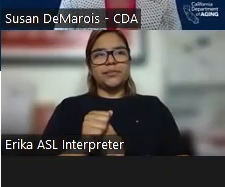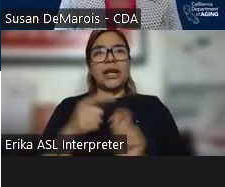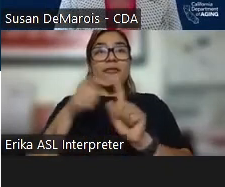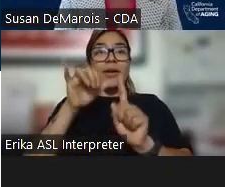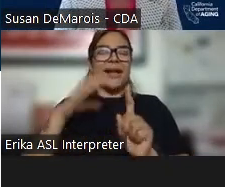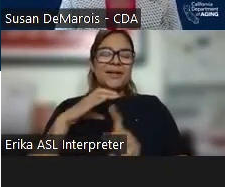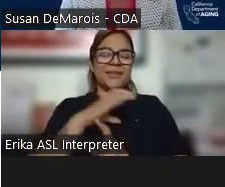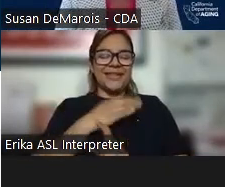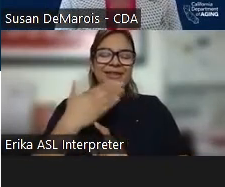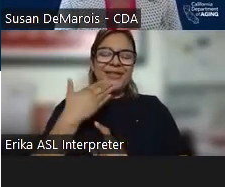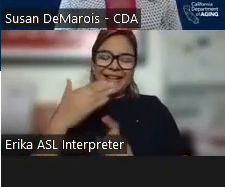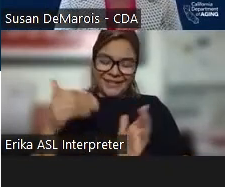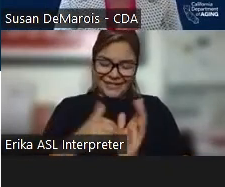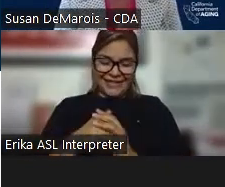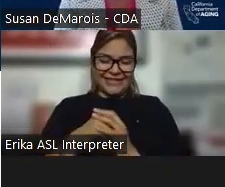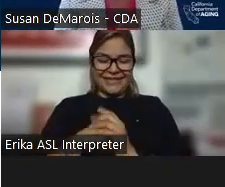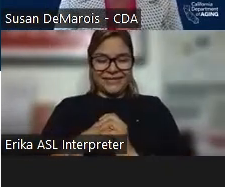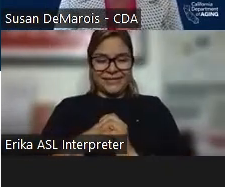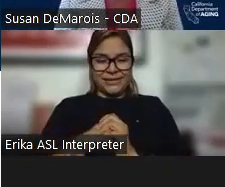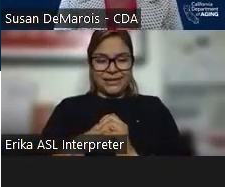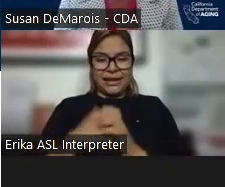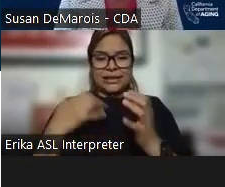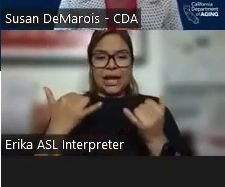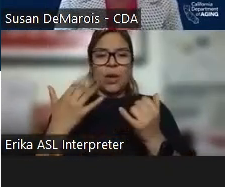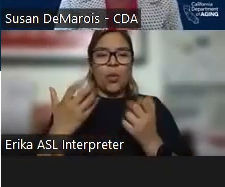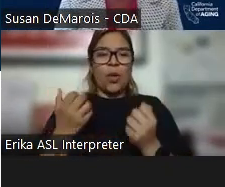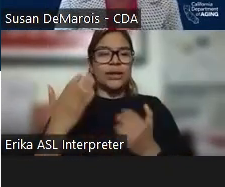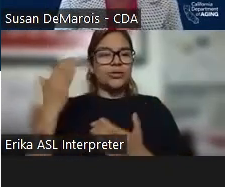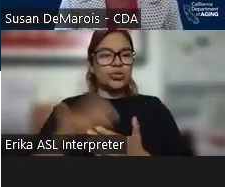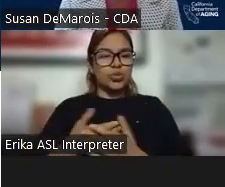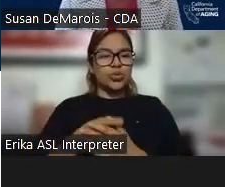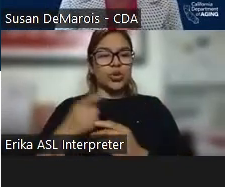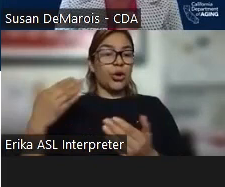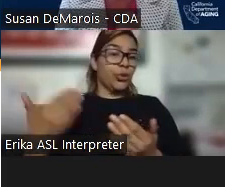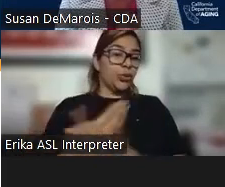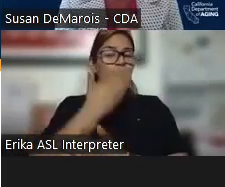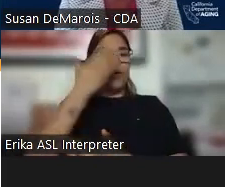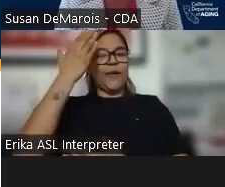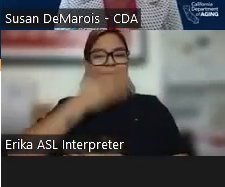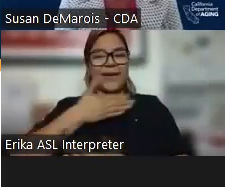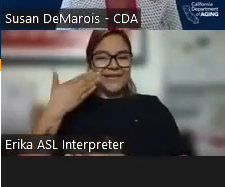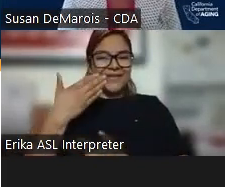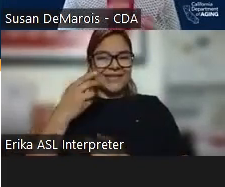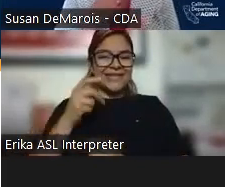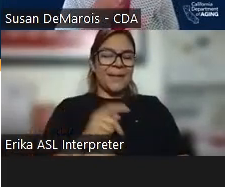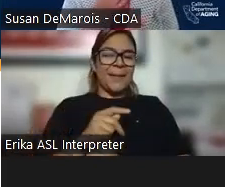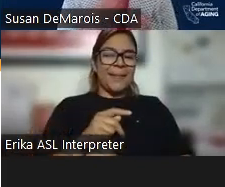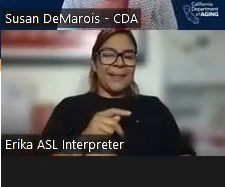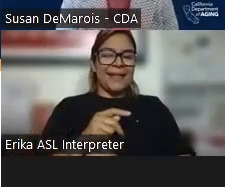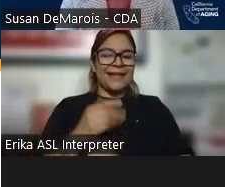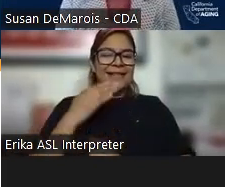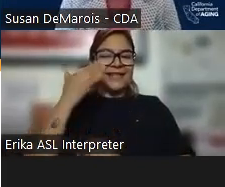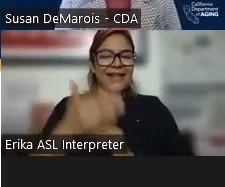I'd love to introduce you to a new face in this group. I think our next slide,